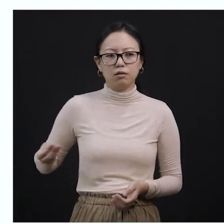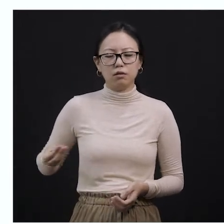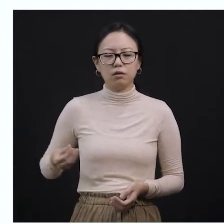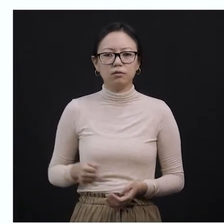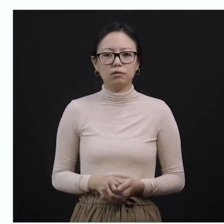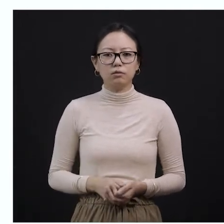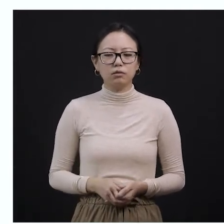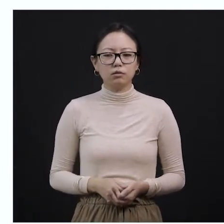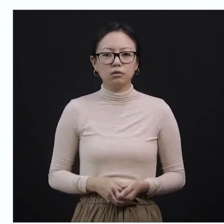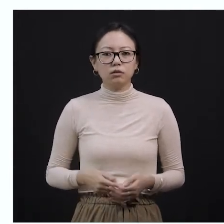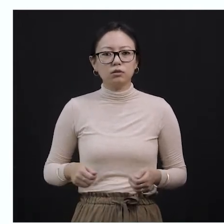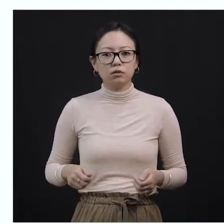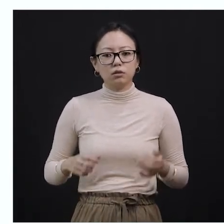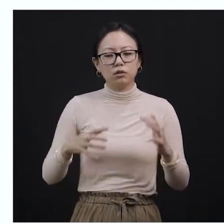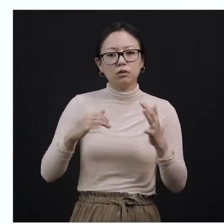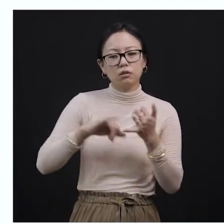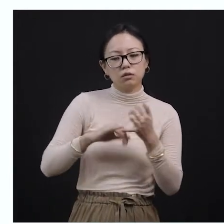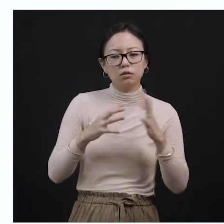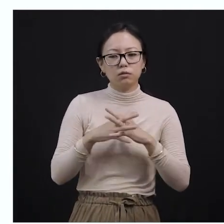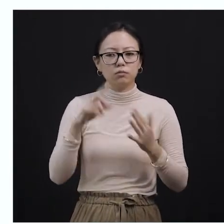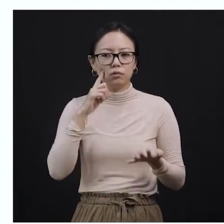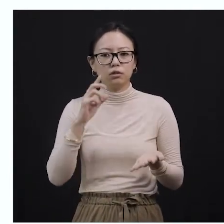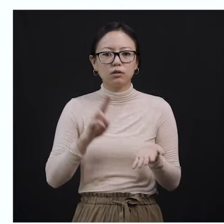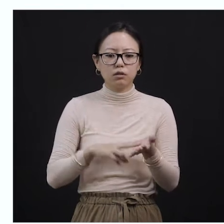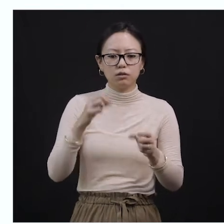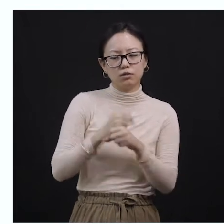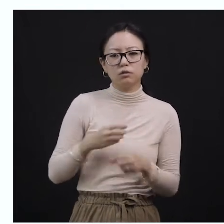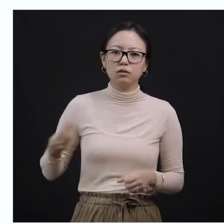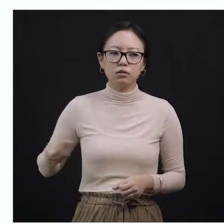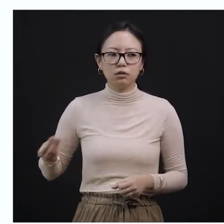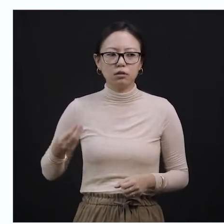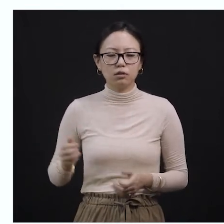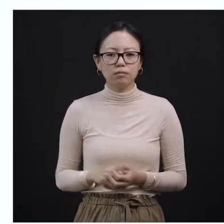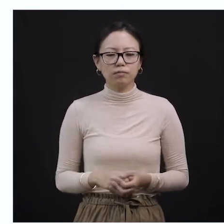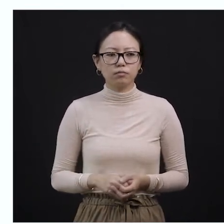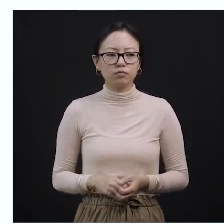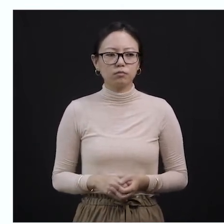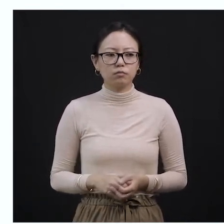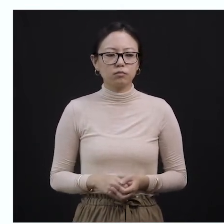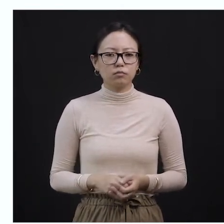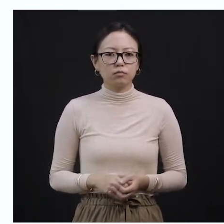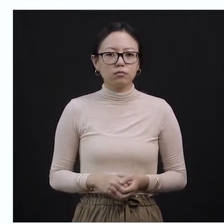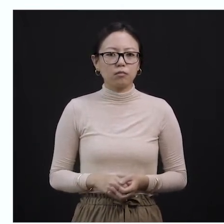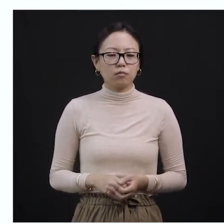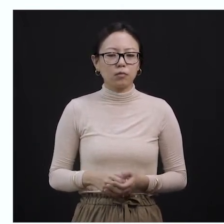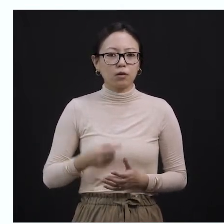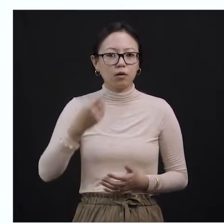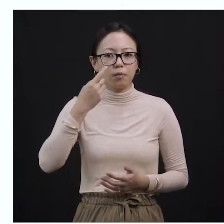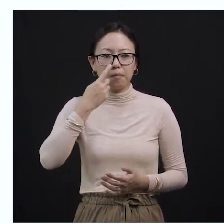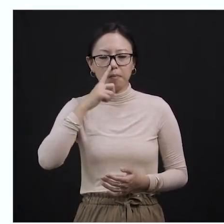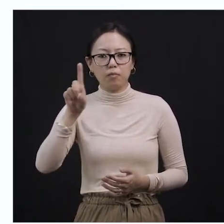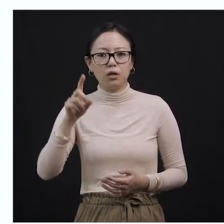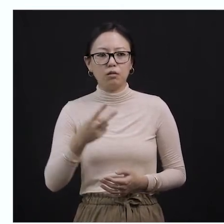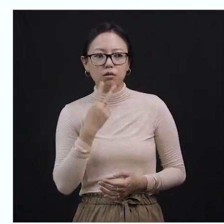is nearest to the swing. All right, children? And if you look at the mother at the back, we can